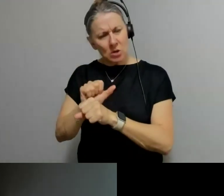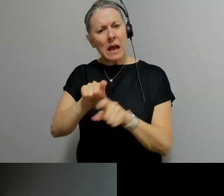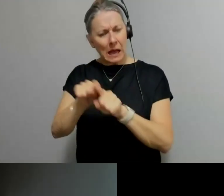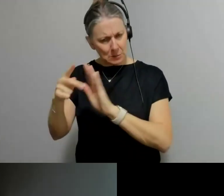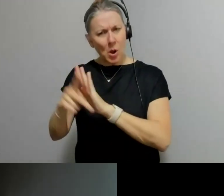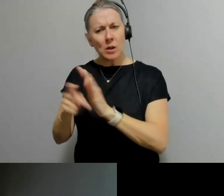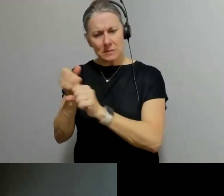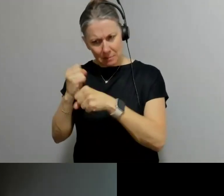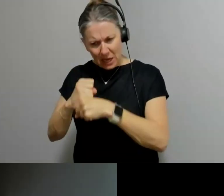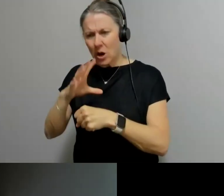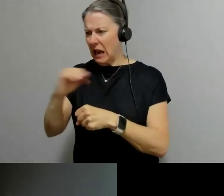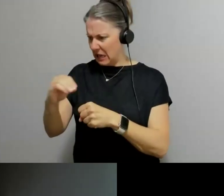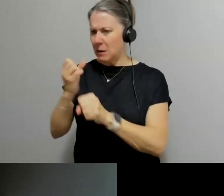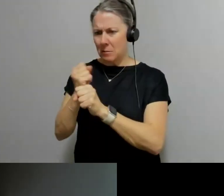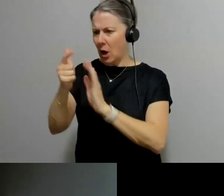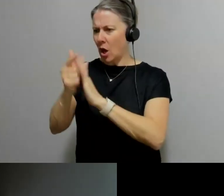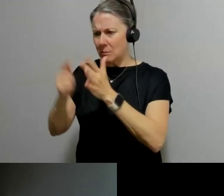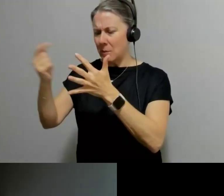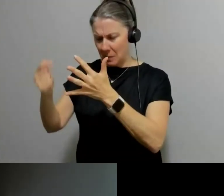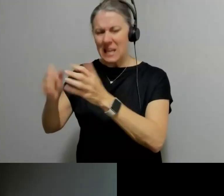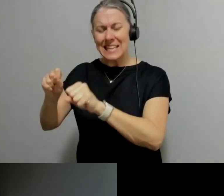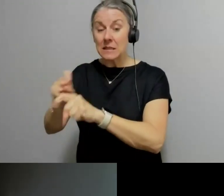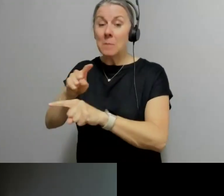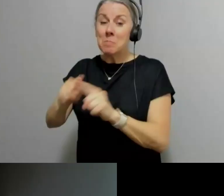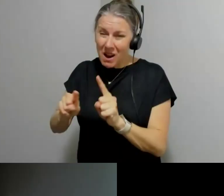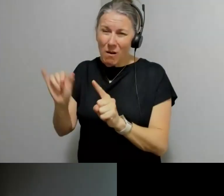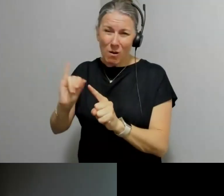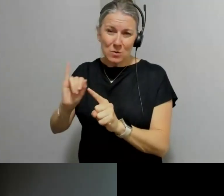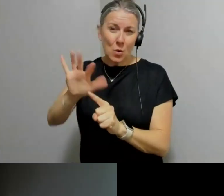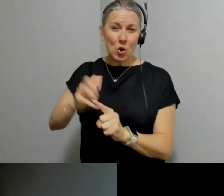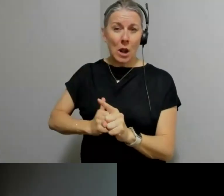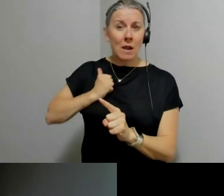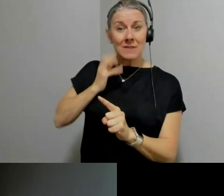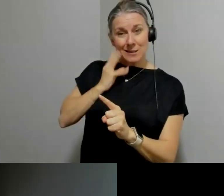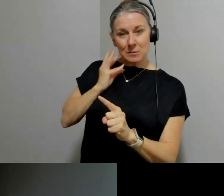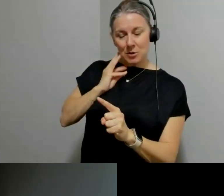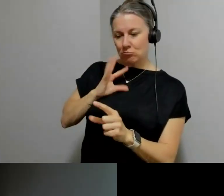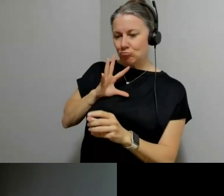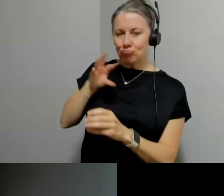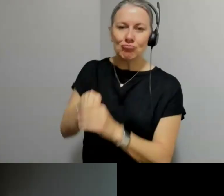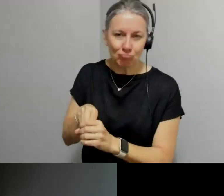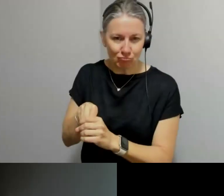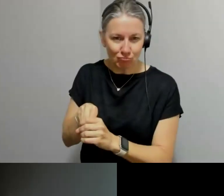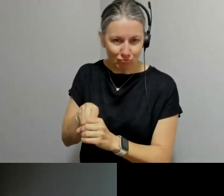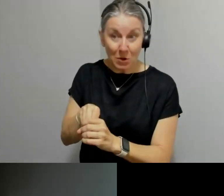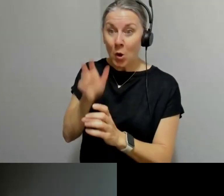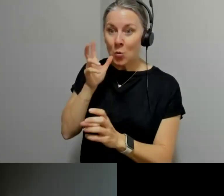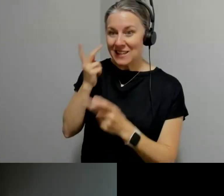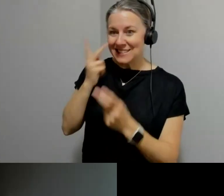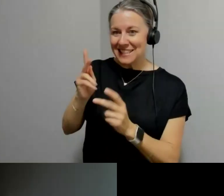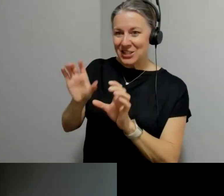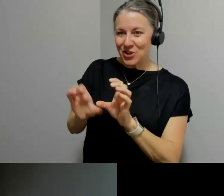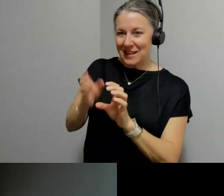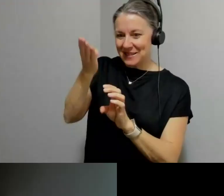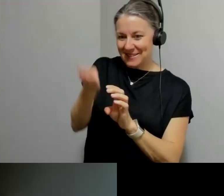She actually brought her lived experience and made that change. And you'll see that in the chat, I put